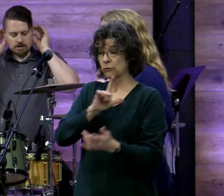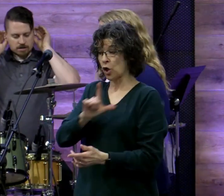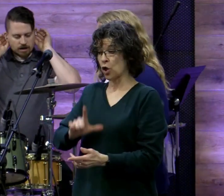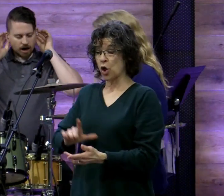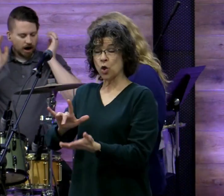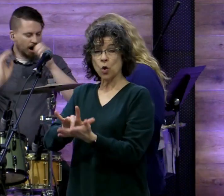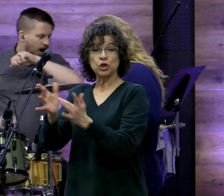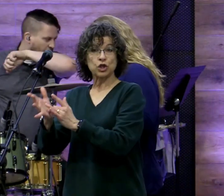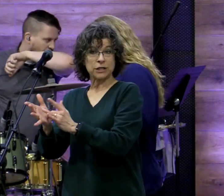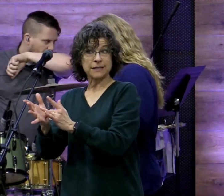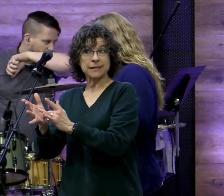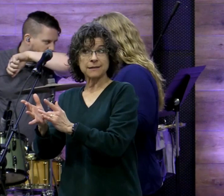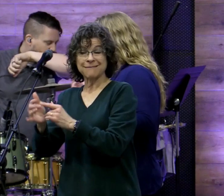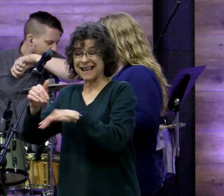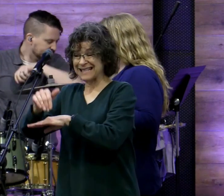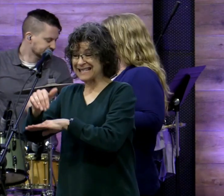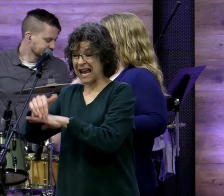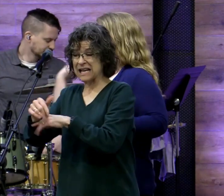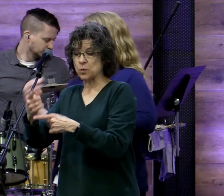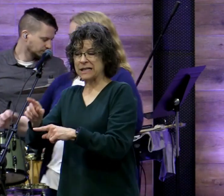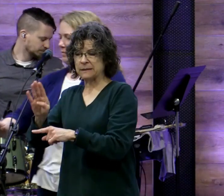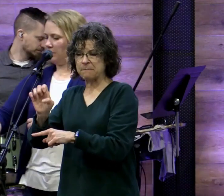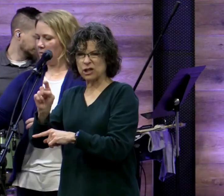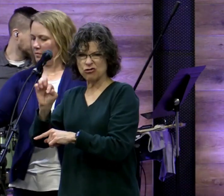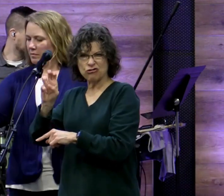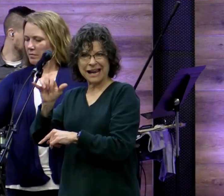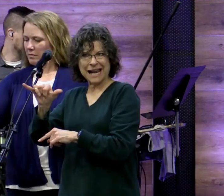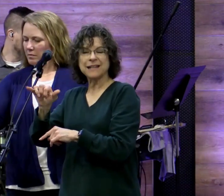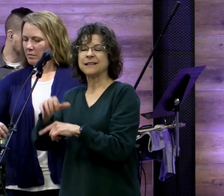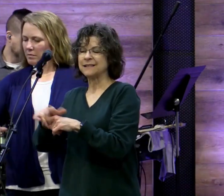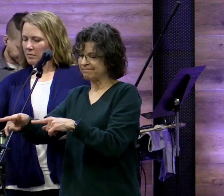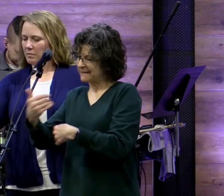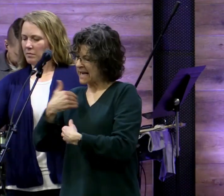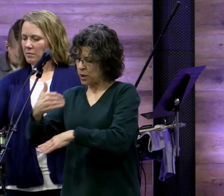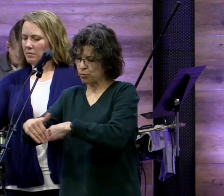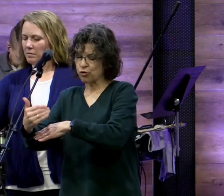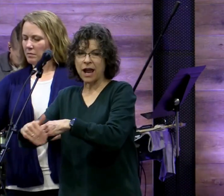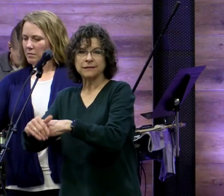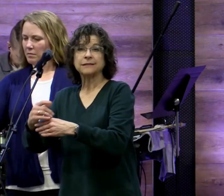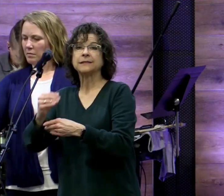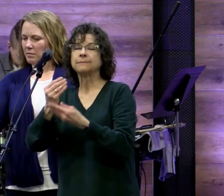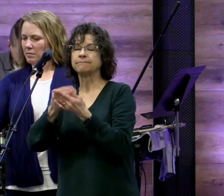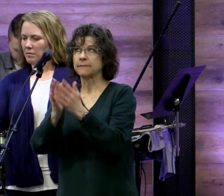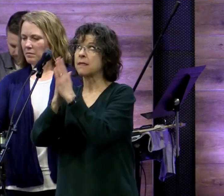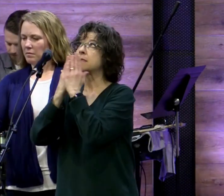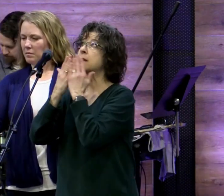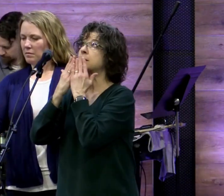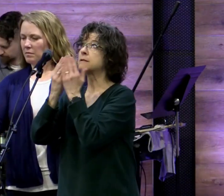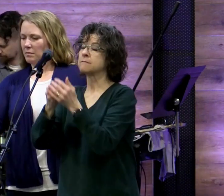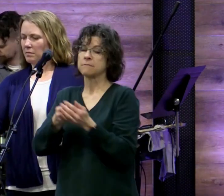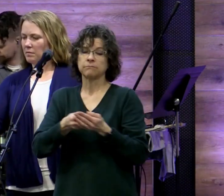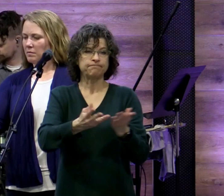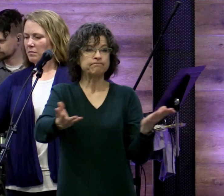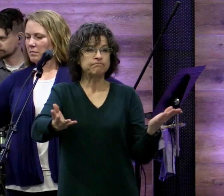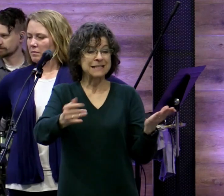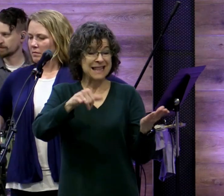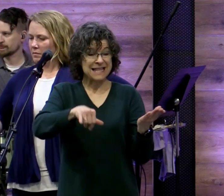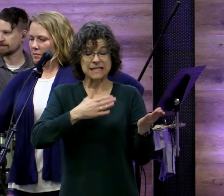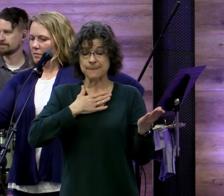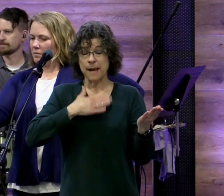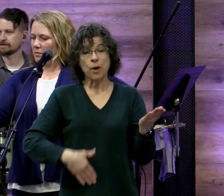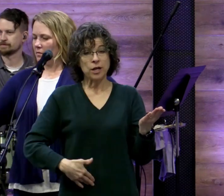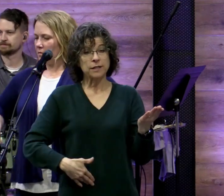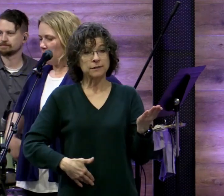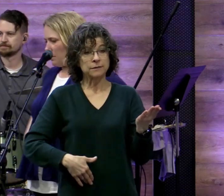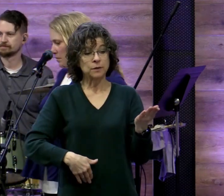took bread, and when he had given thanks, he broke it and said, 'This is my body, which is for you. Do this in remembrance of me.' In the same